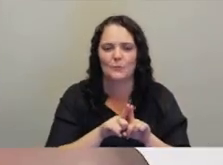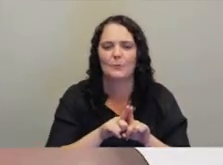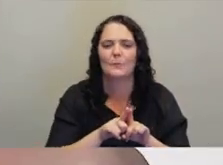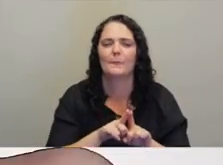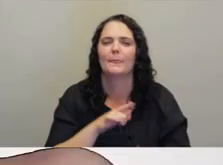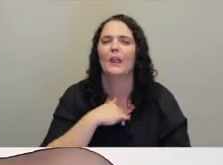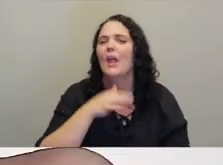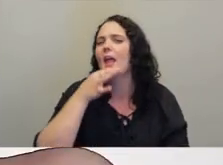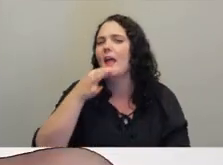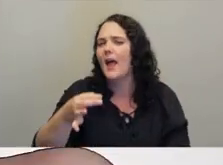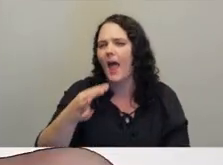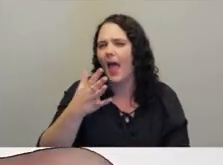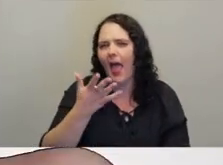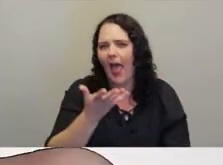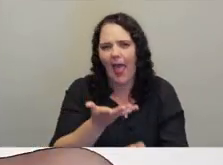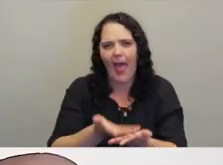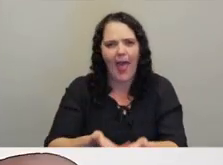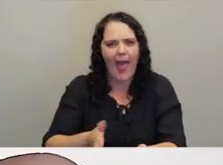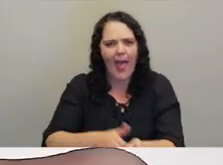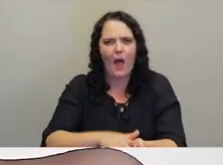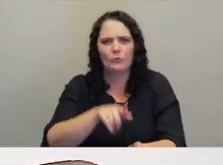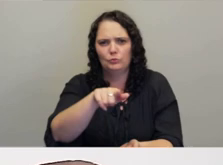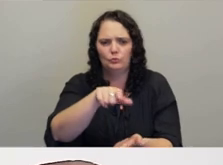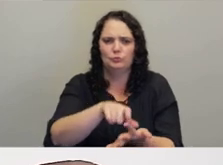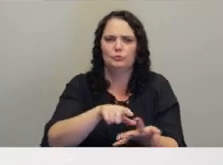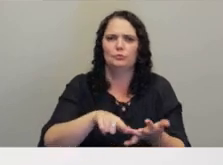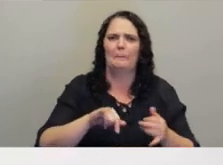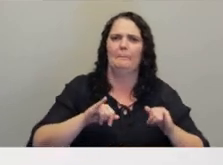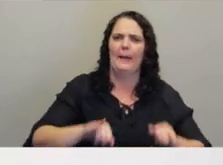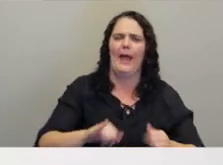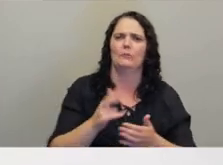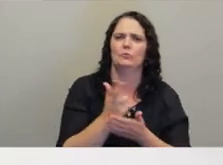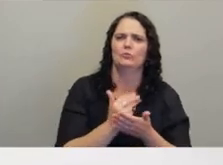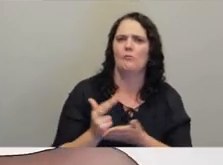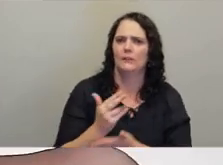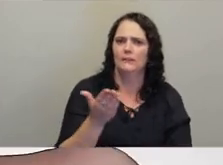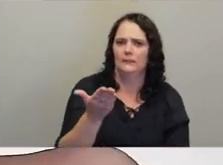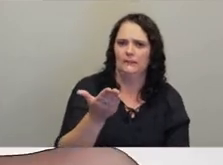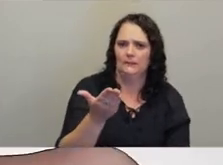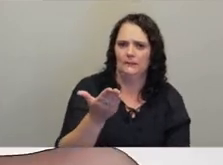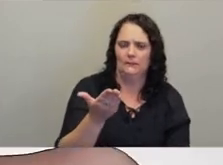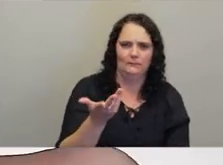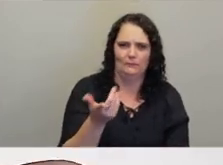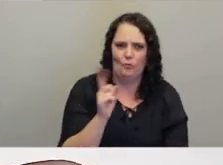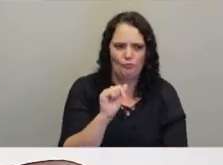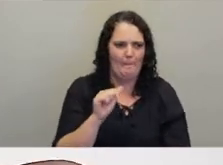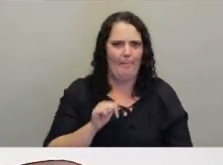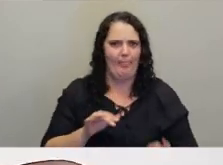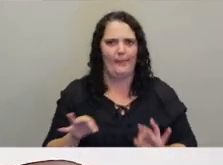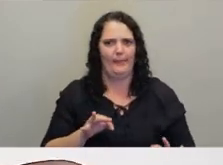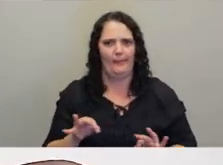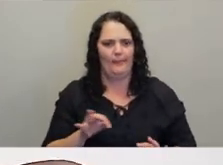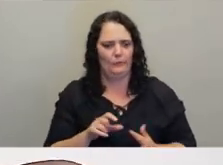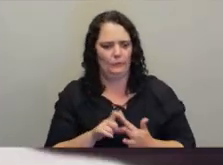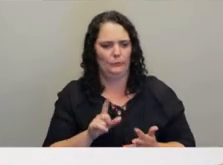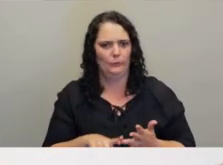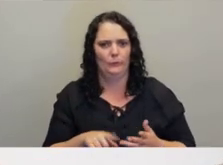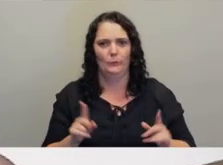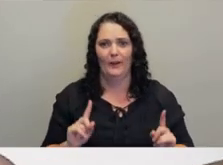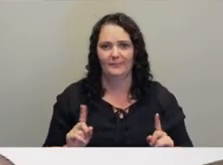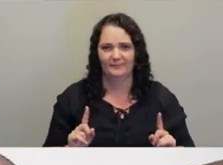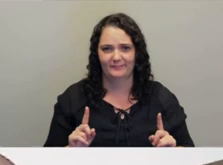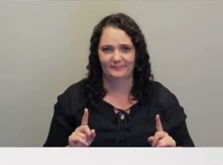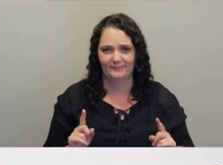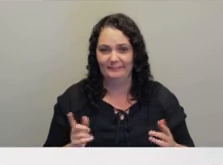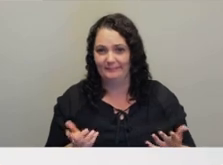are your bad drawing strategies? What are you trying to do badly? And then how's it coming out? And I'll let the cat out of the bag here since we only have a